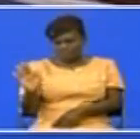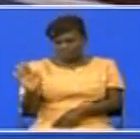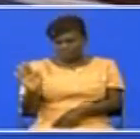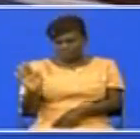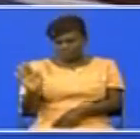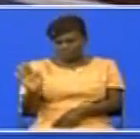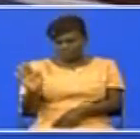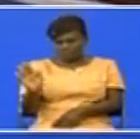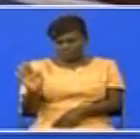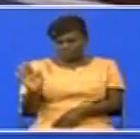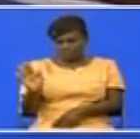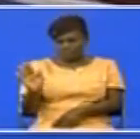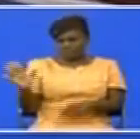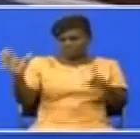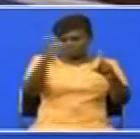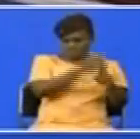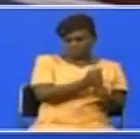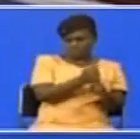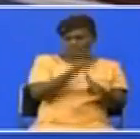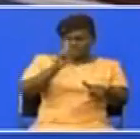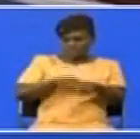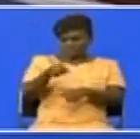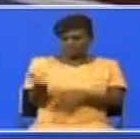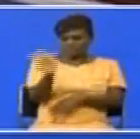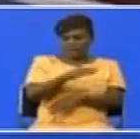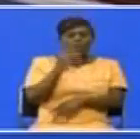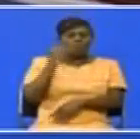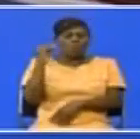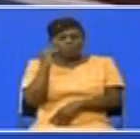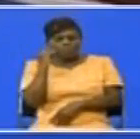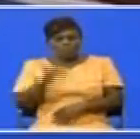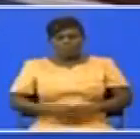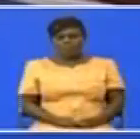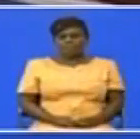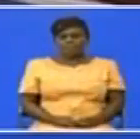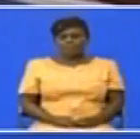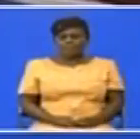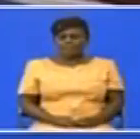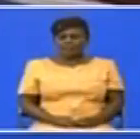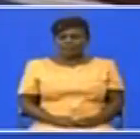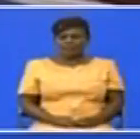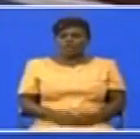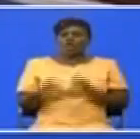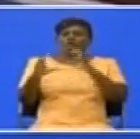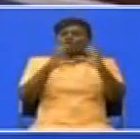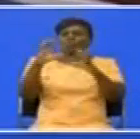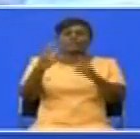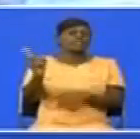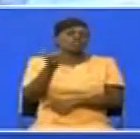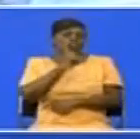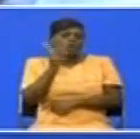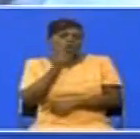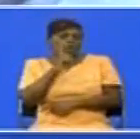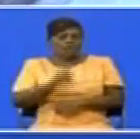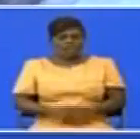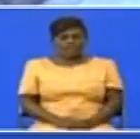We've gotten hold of her on our way home to board a tuk-tuk. We will communicate tomorrow."